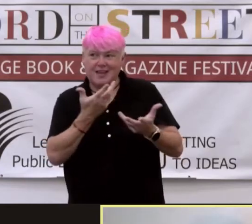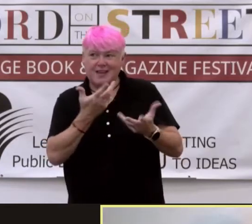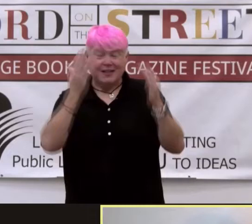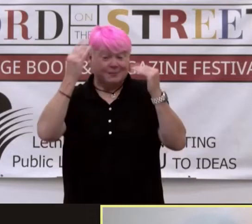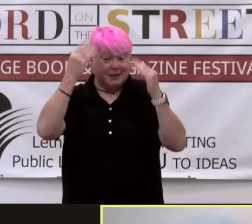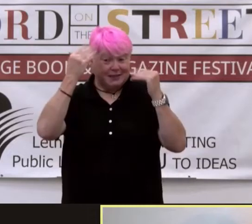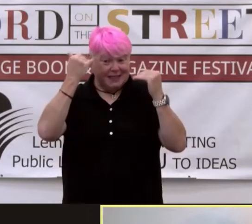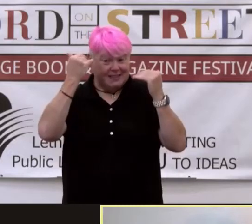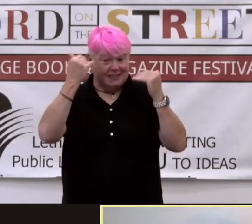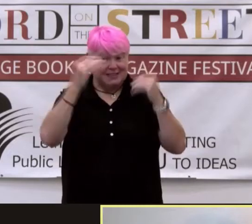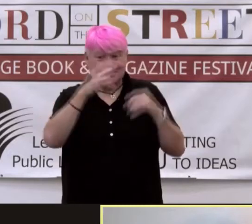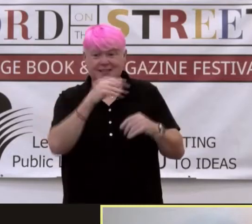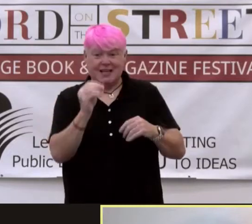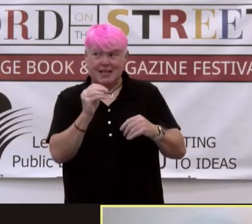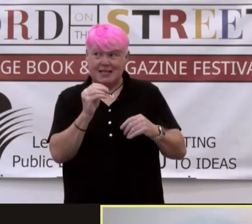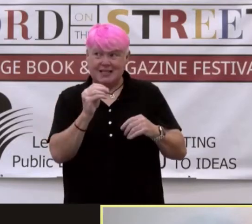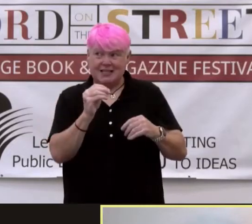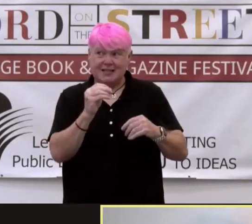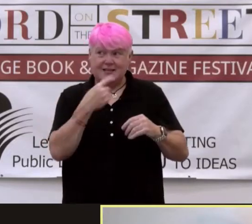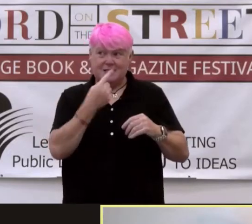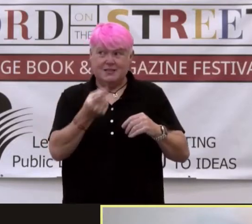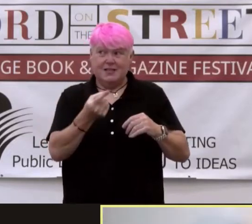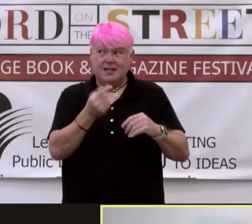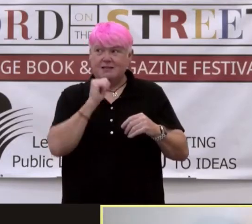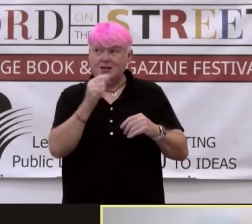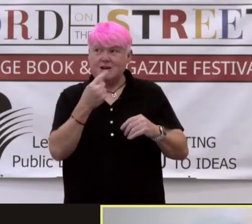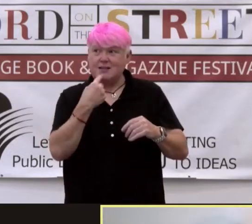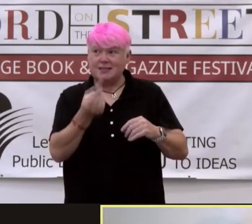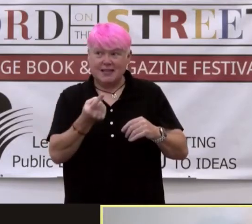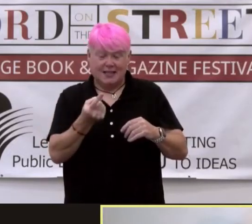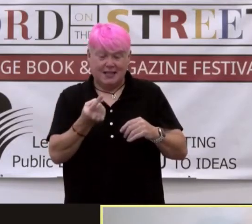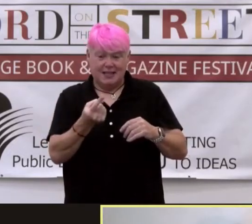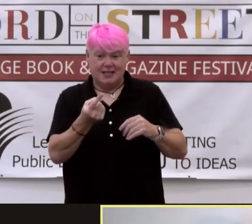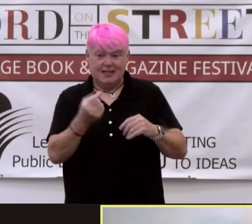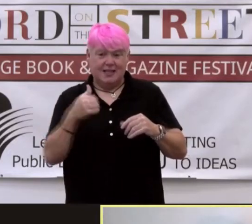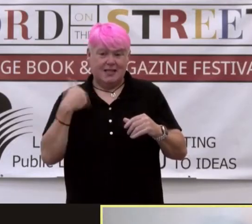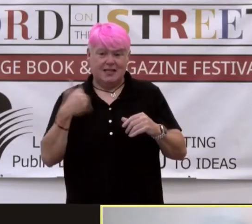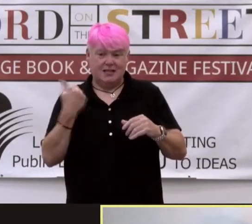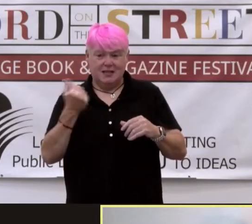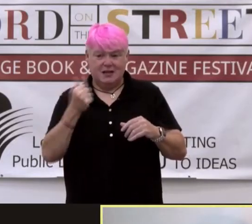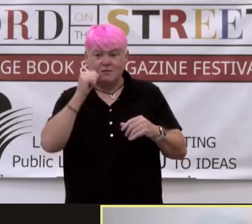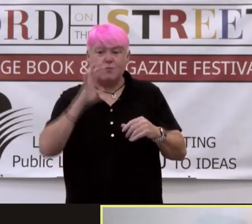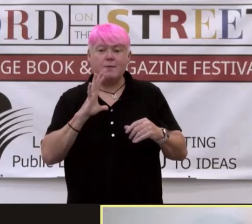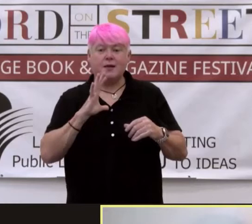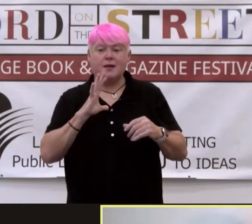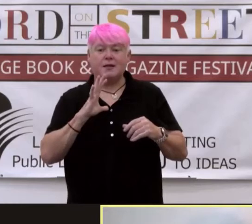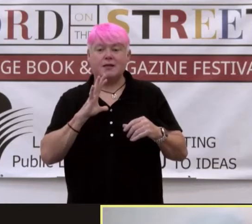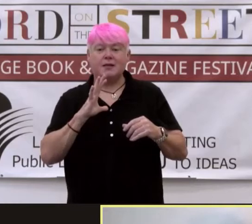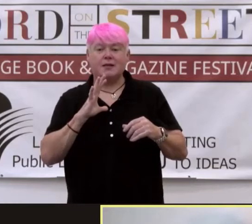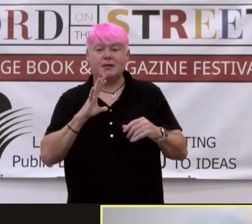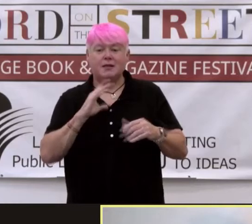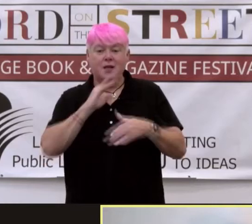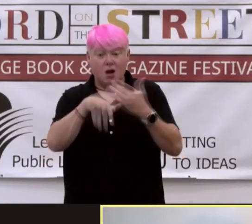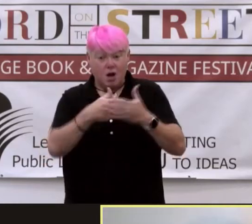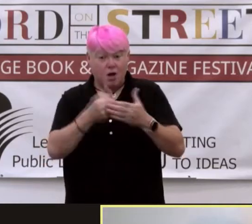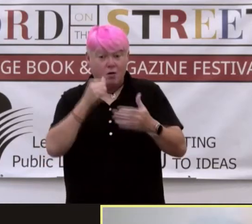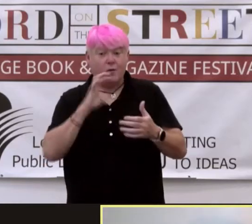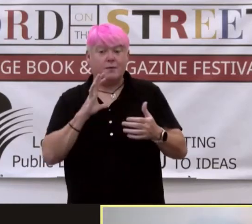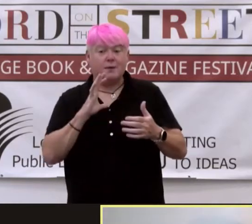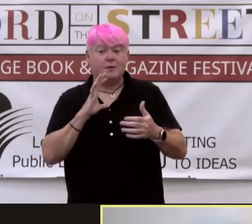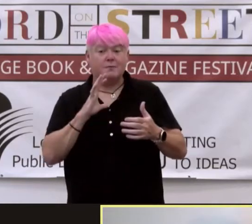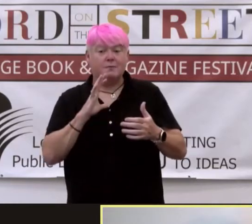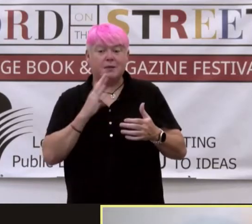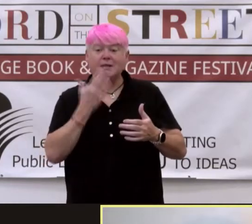expectations and that are said and unsaid that young women and well, not even just young women, all women be sugar